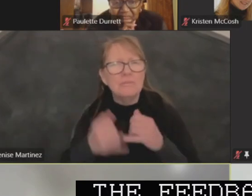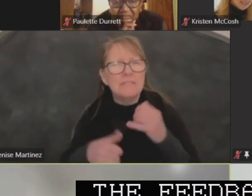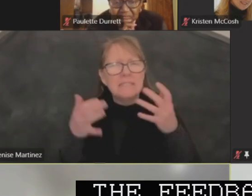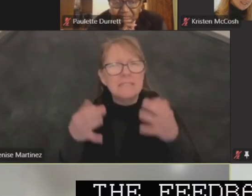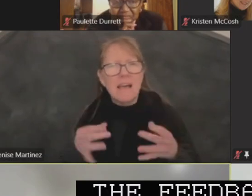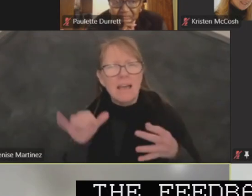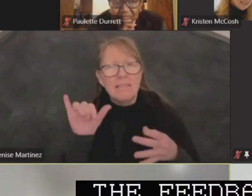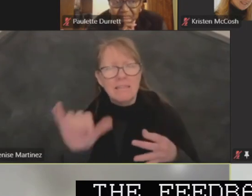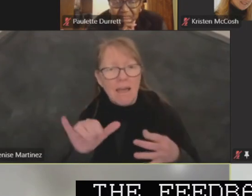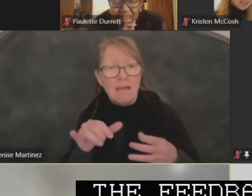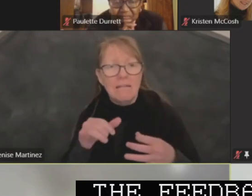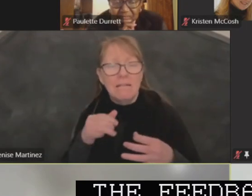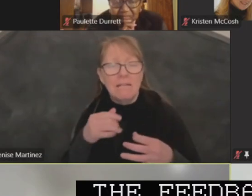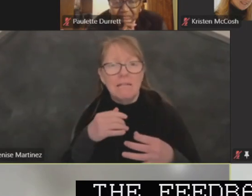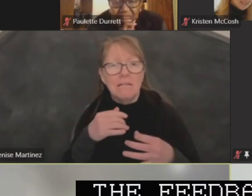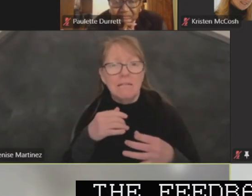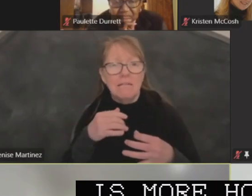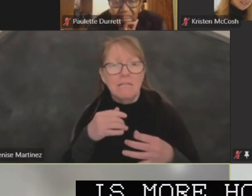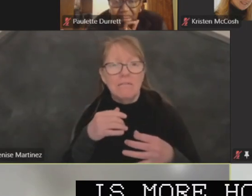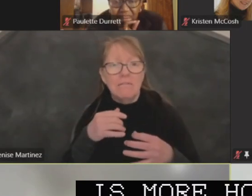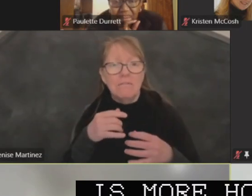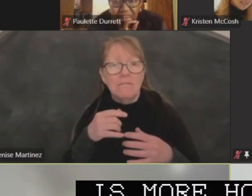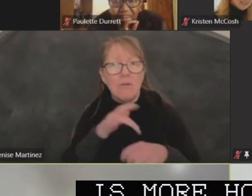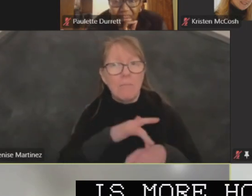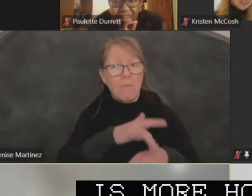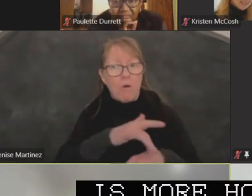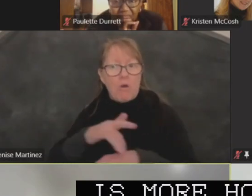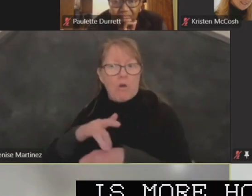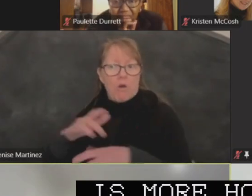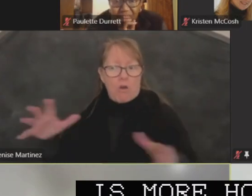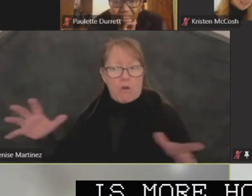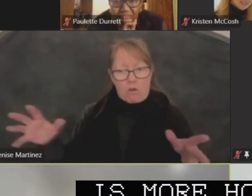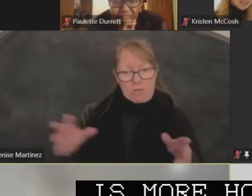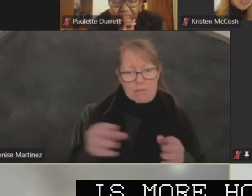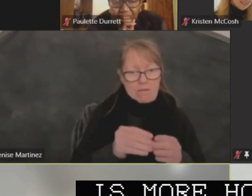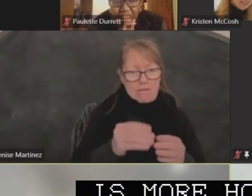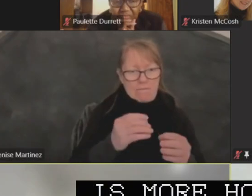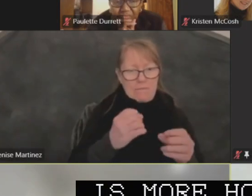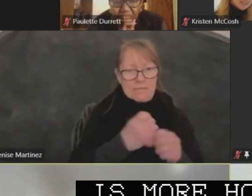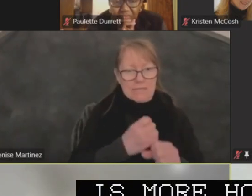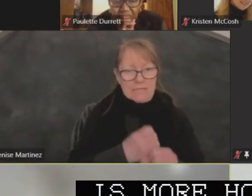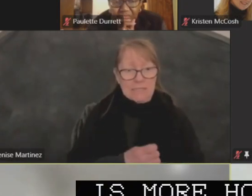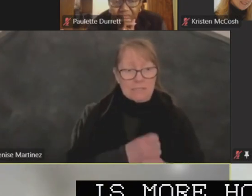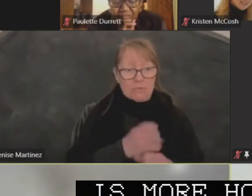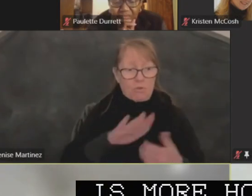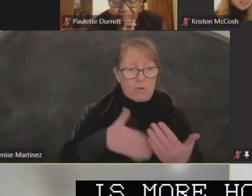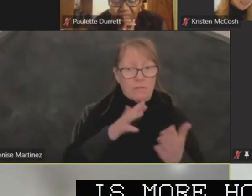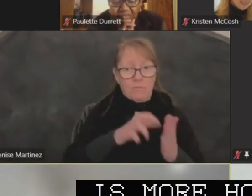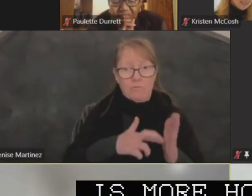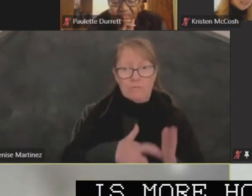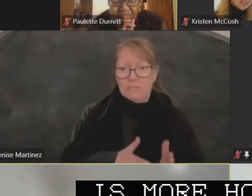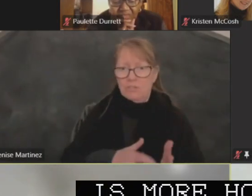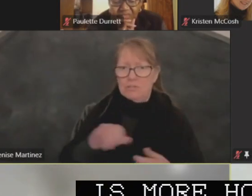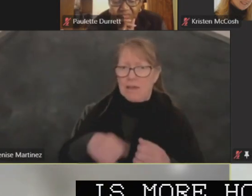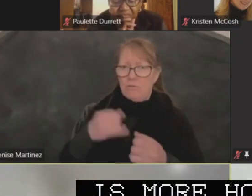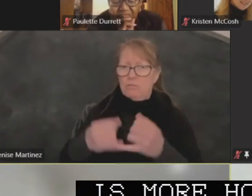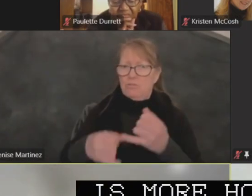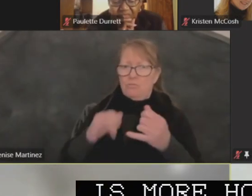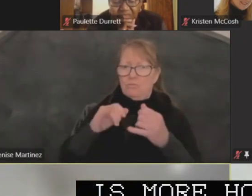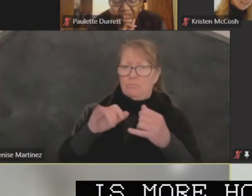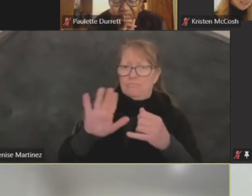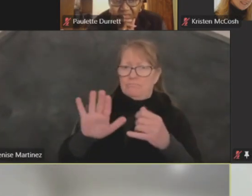And from all of the, all of the data collection that you have done and all the research. So hopefully that's helpful.